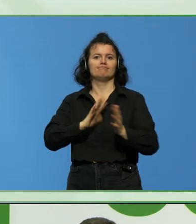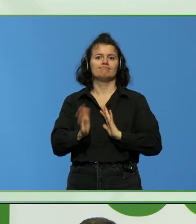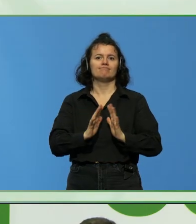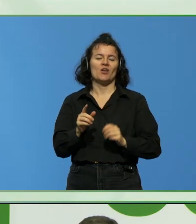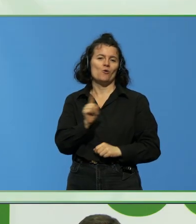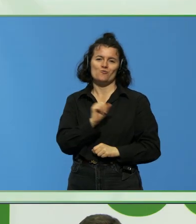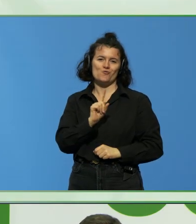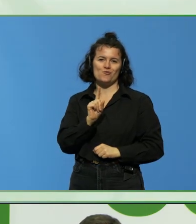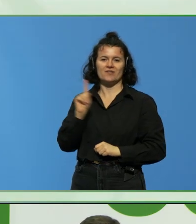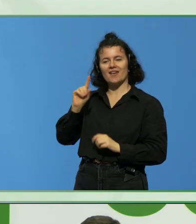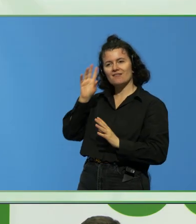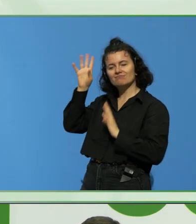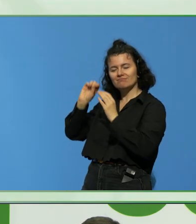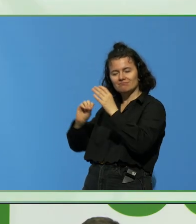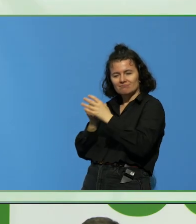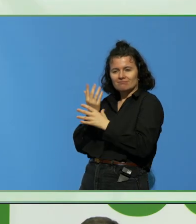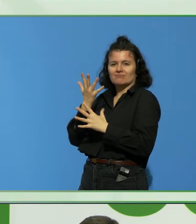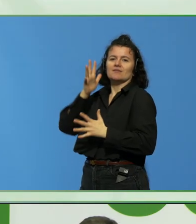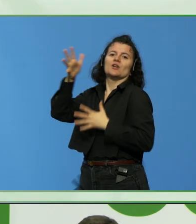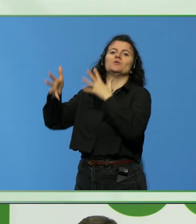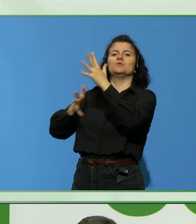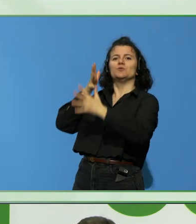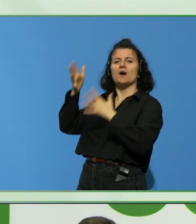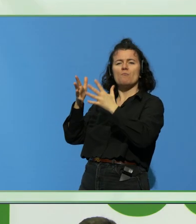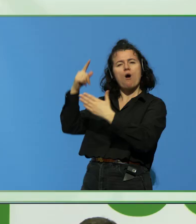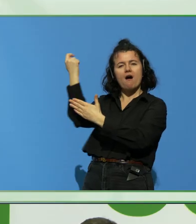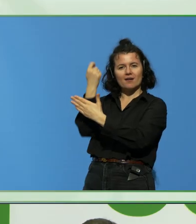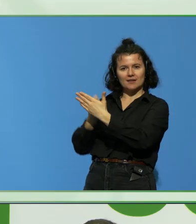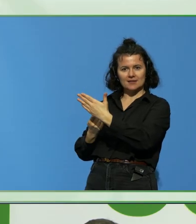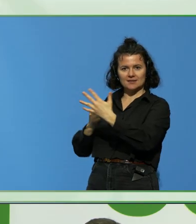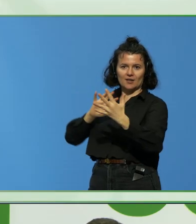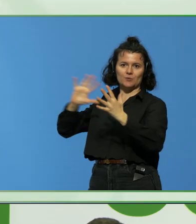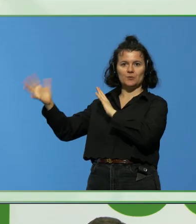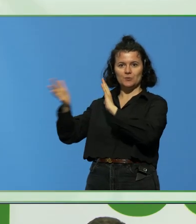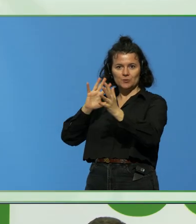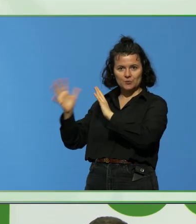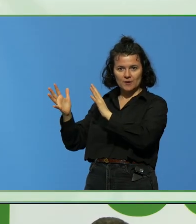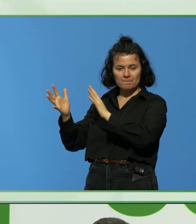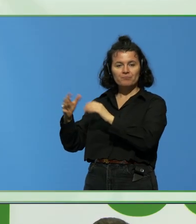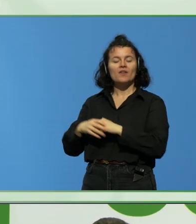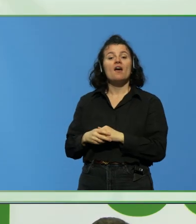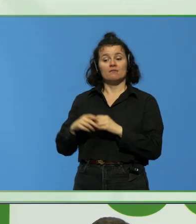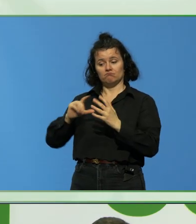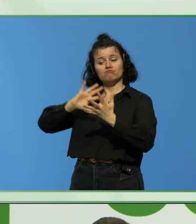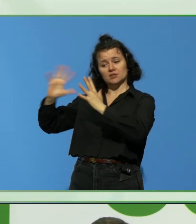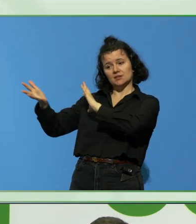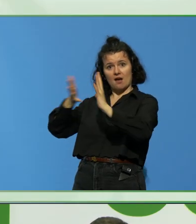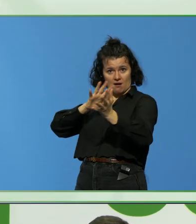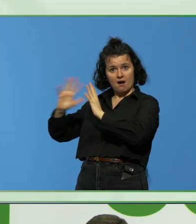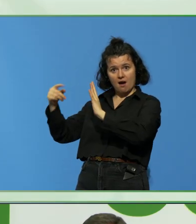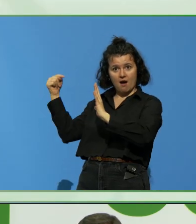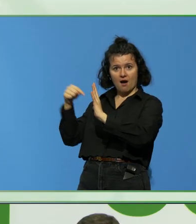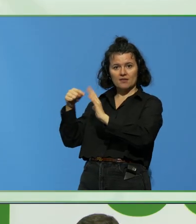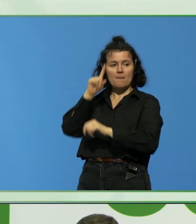it very short. Sign performance is an artistic form of expression that uses sign language to represent